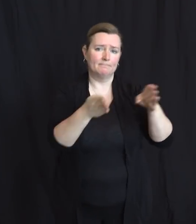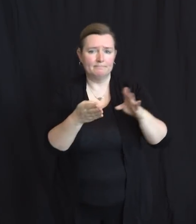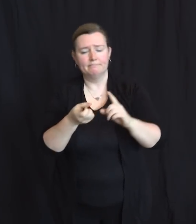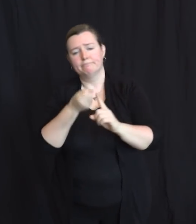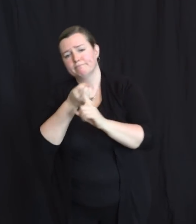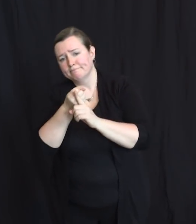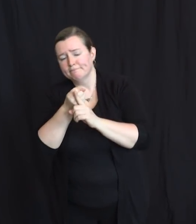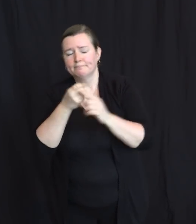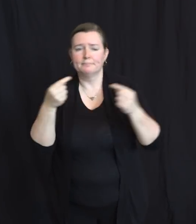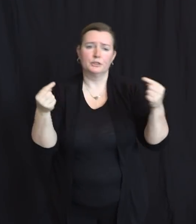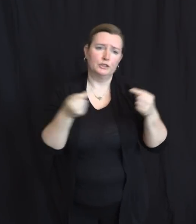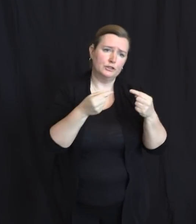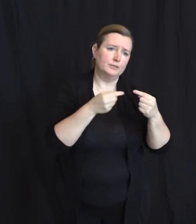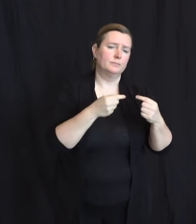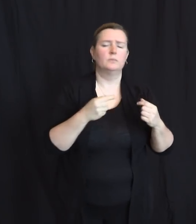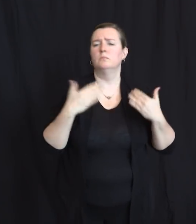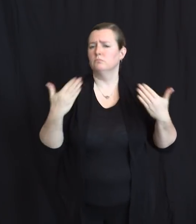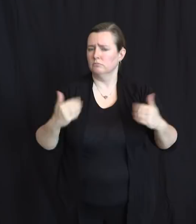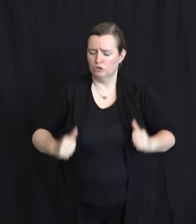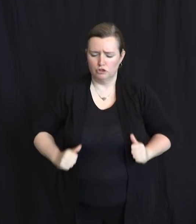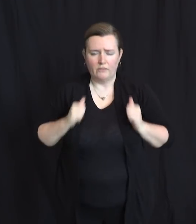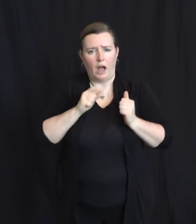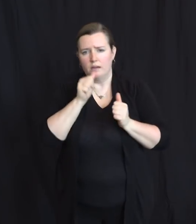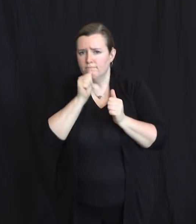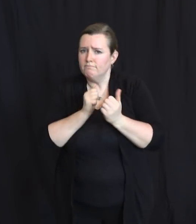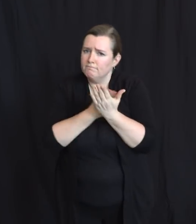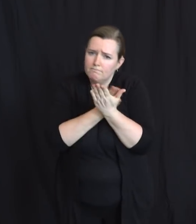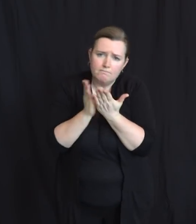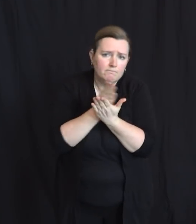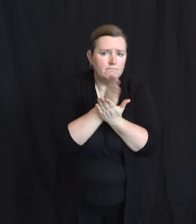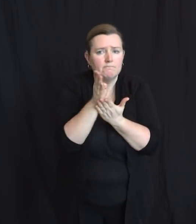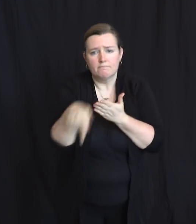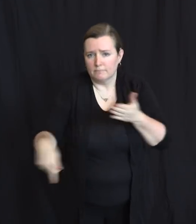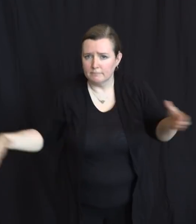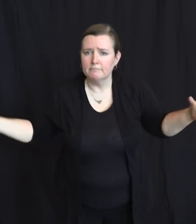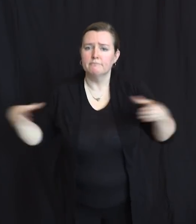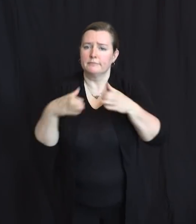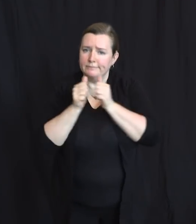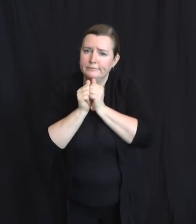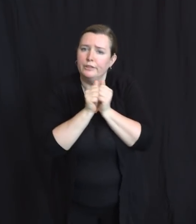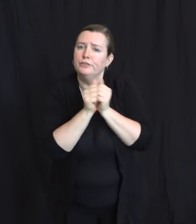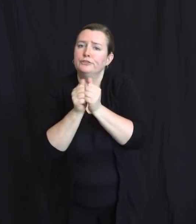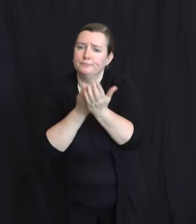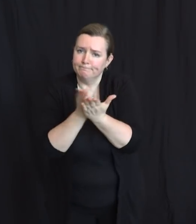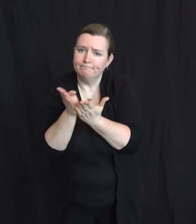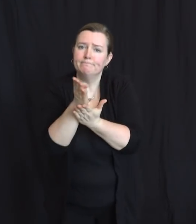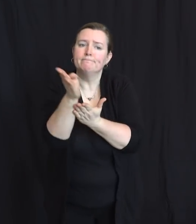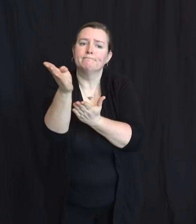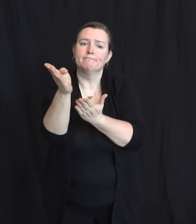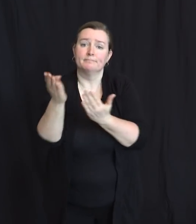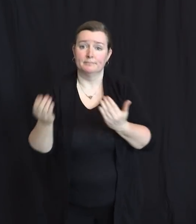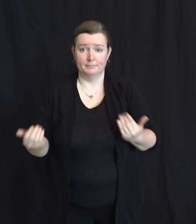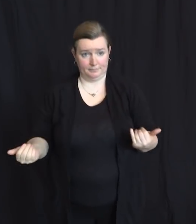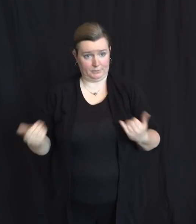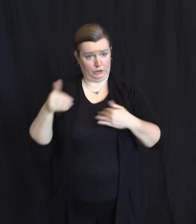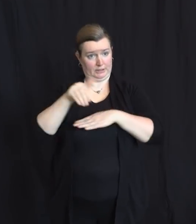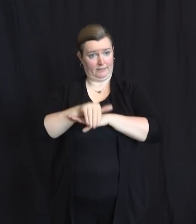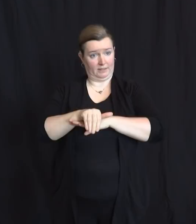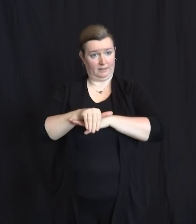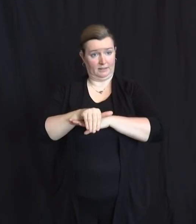through this as one New Jersey family, and last night that family came together as possibly never